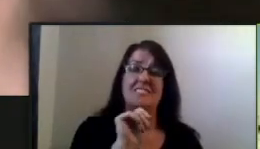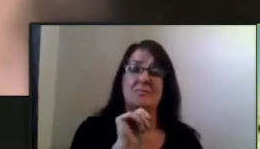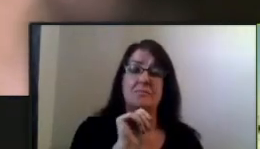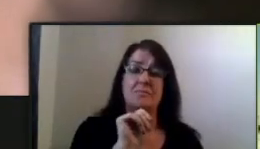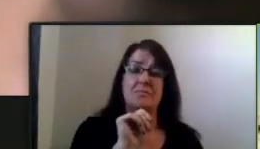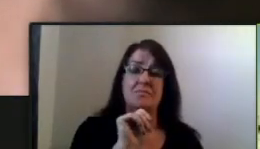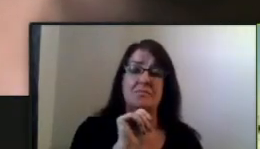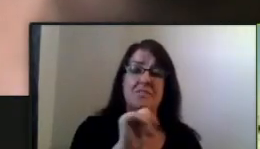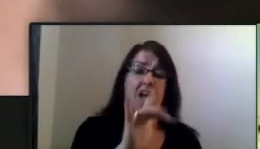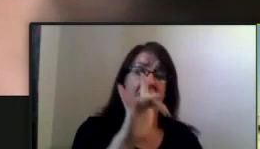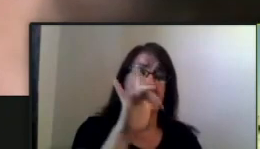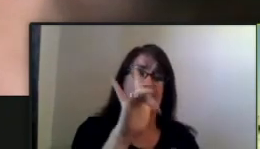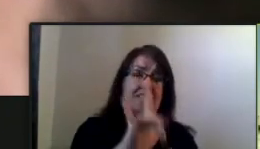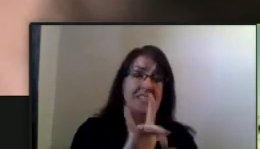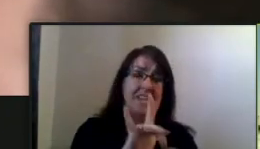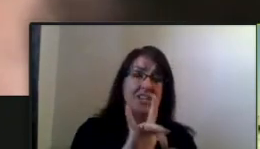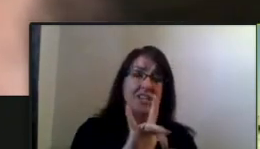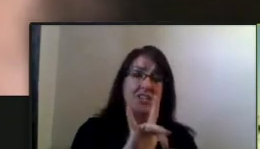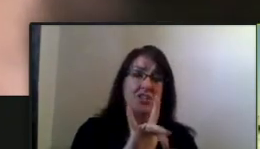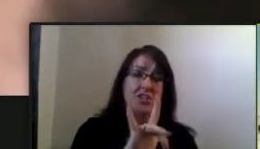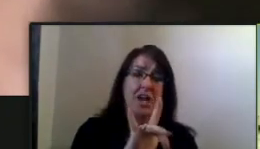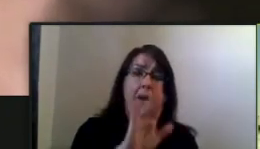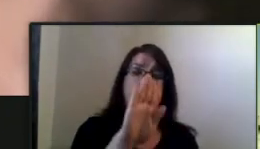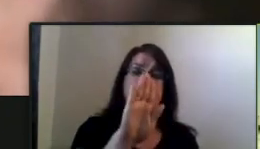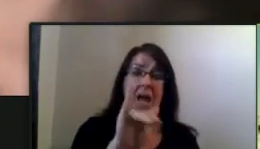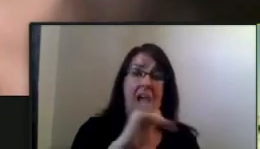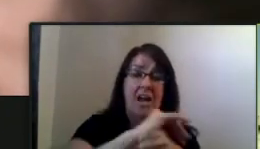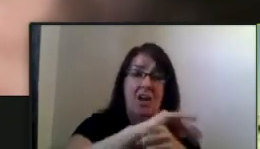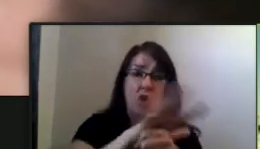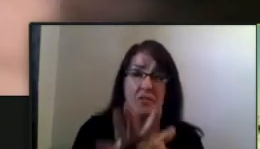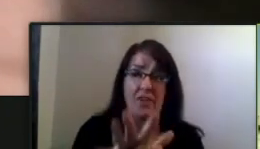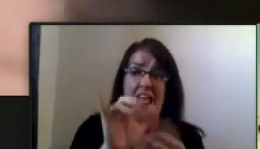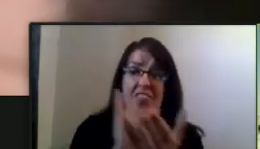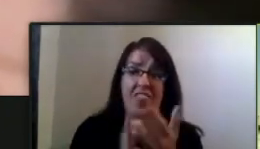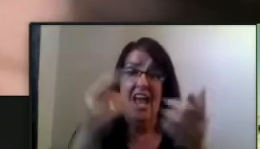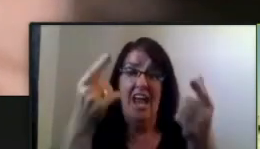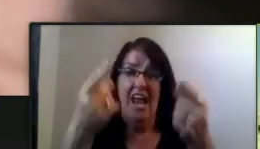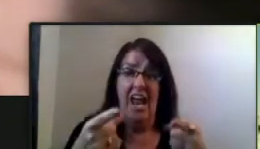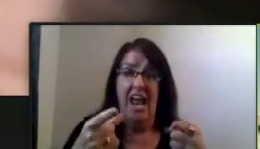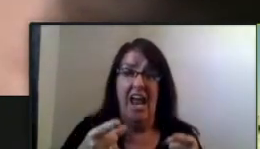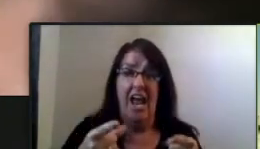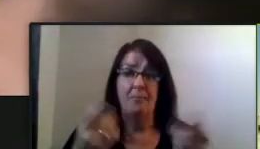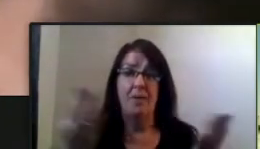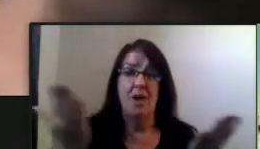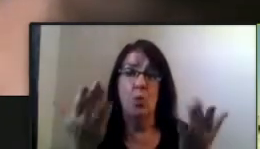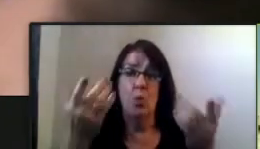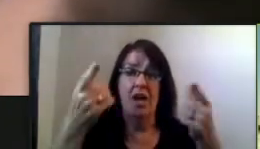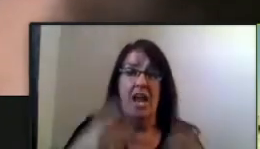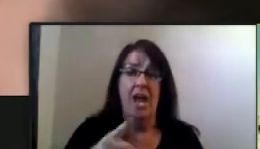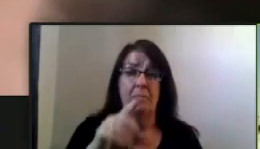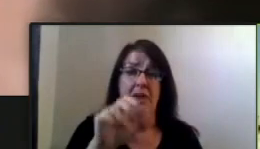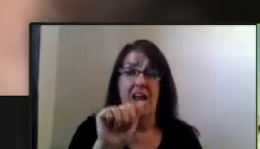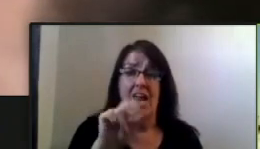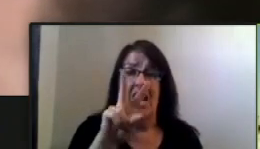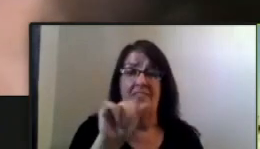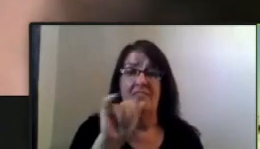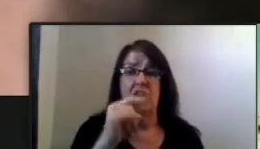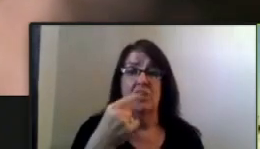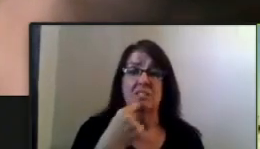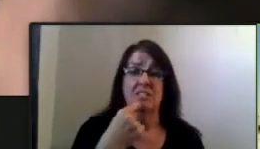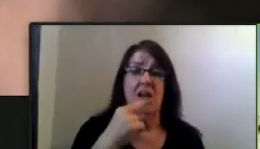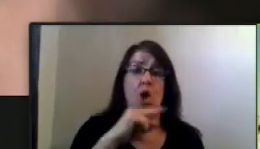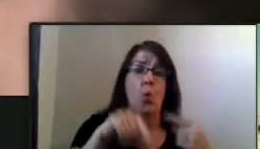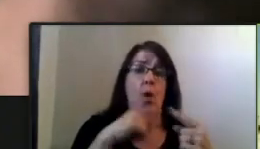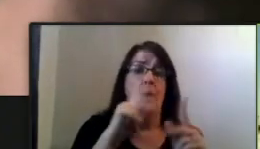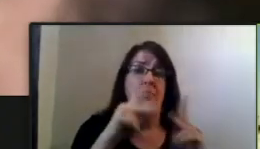touched by the virus. And that happened exactly because of what Elvira said, where folks was